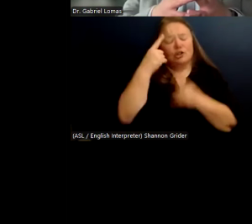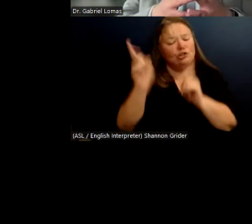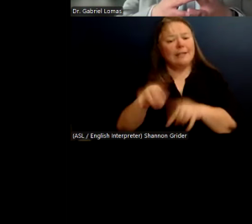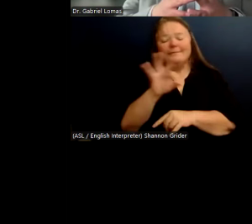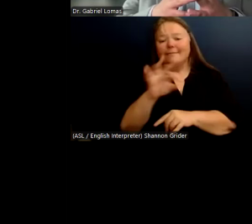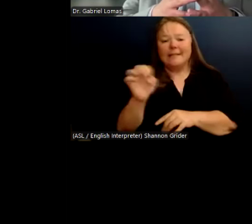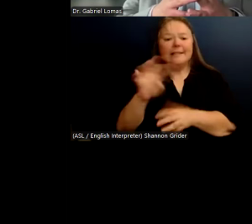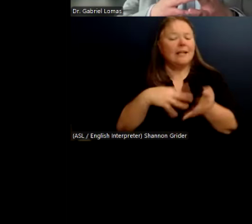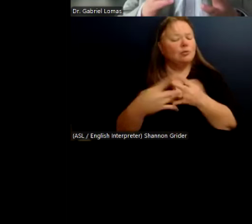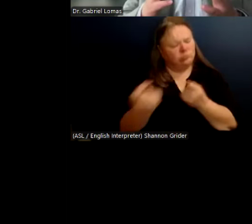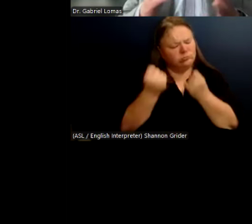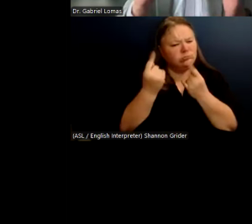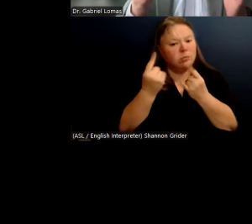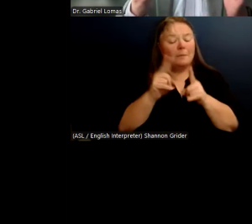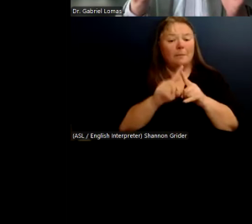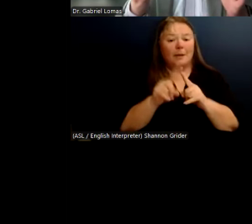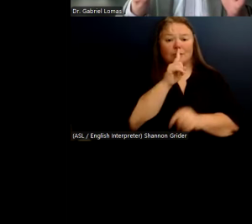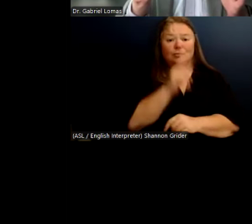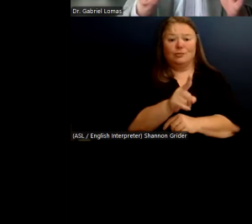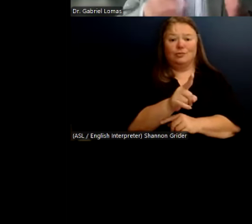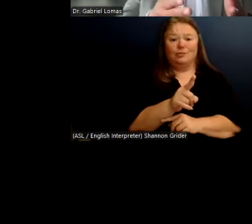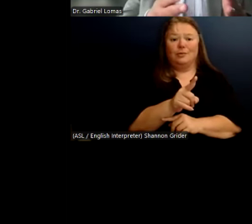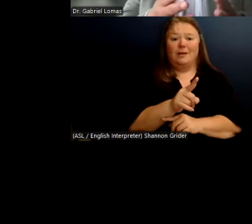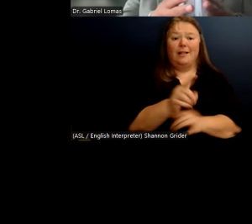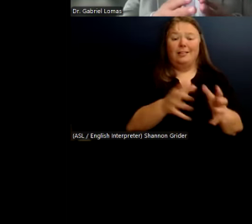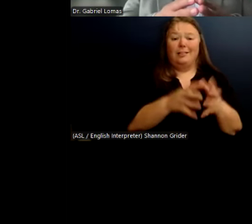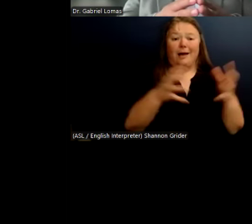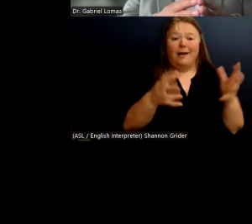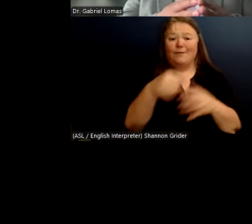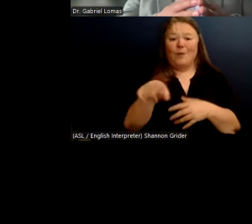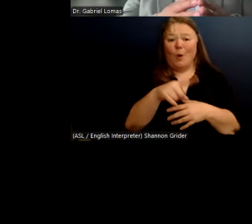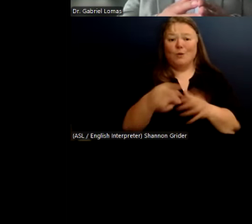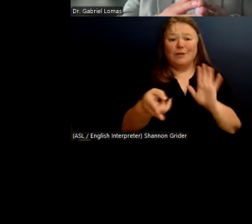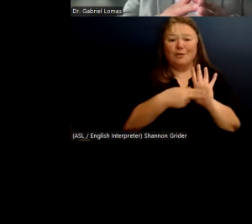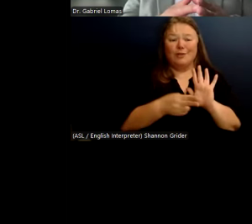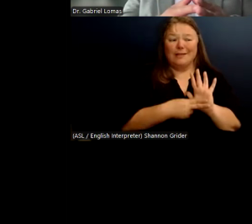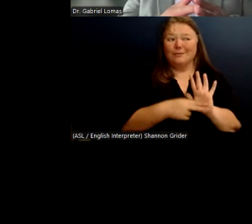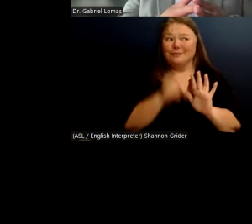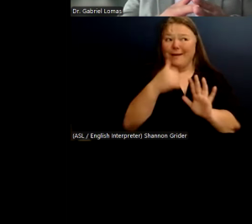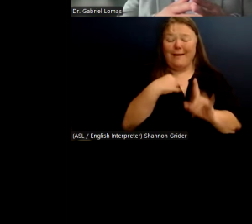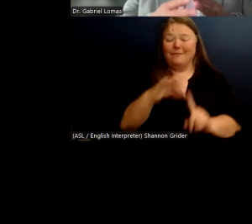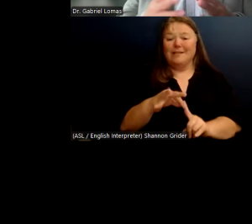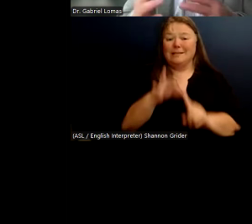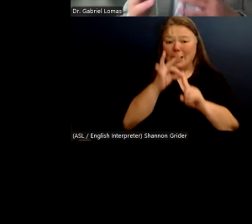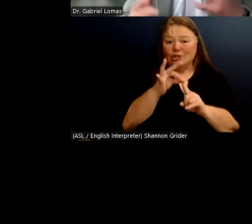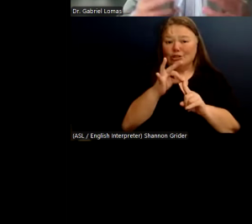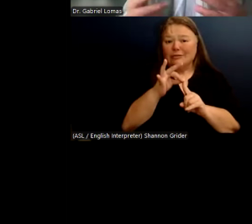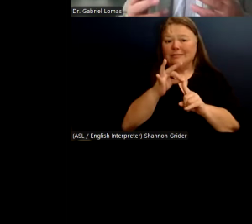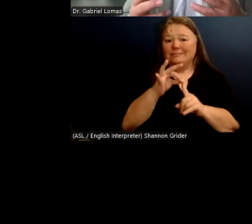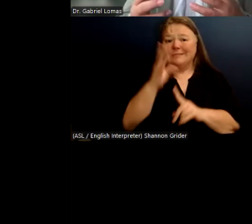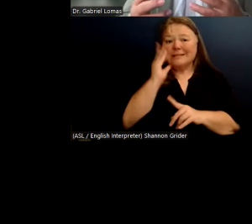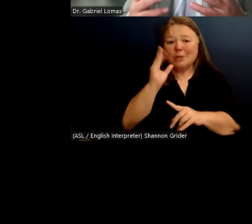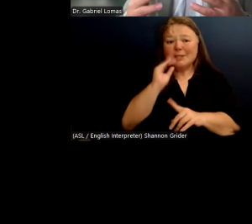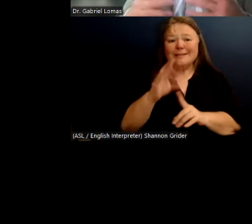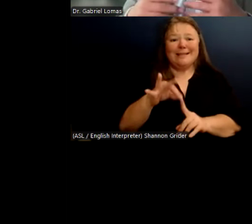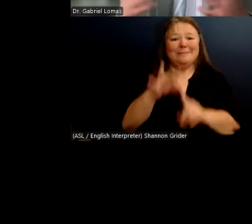that. But approved contractors really don't do some of the more specialized work that we're talking about today. So having a mechanism